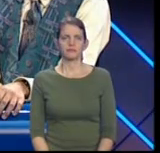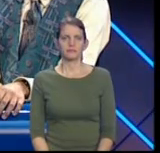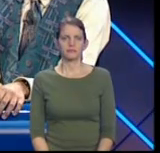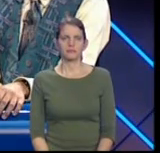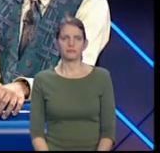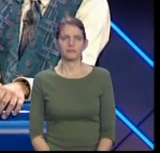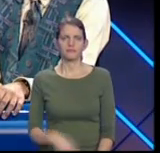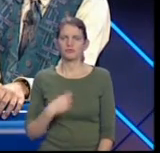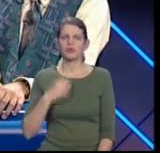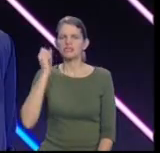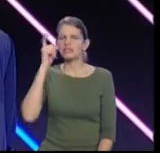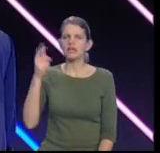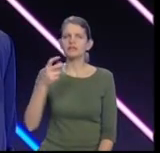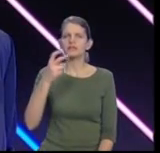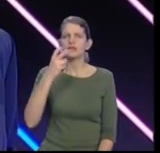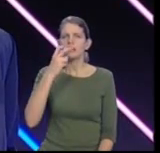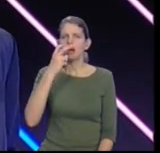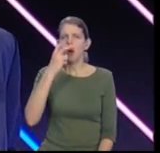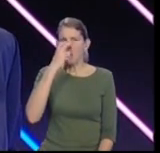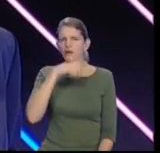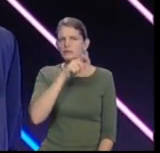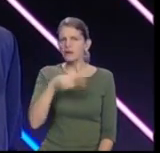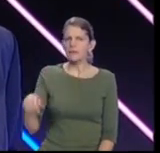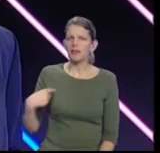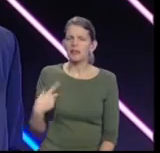Don't understand old people.